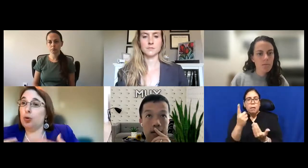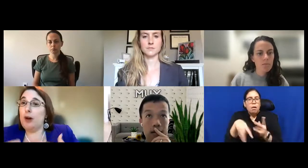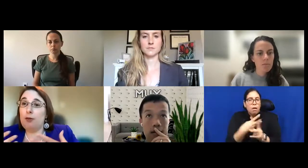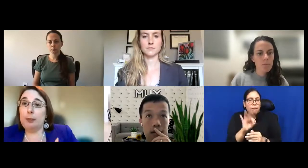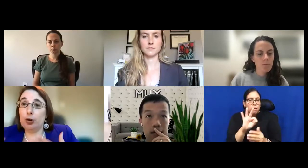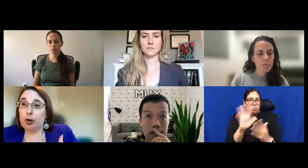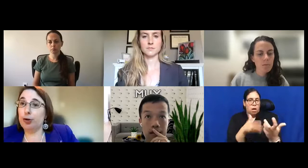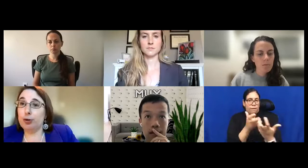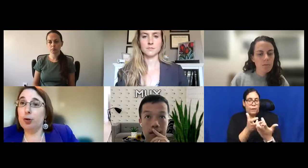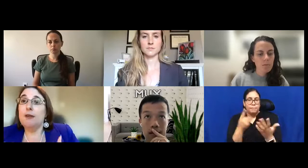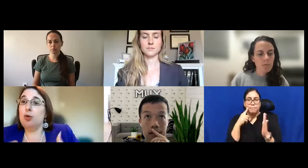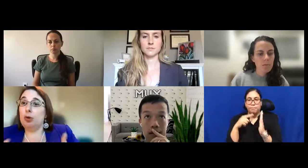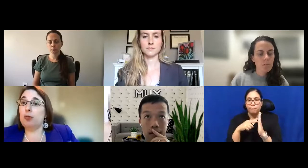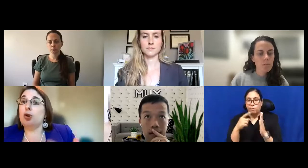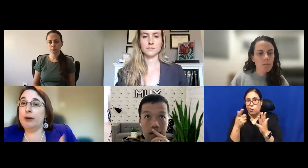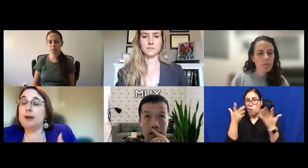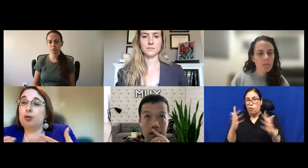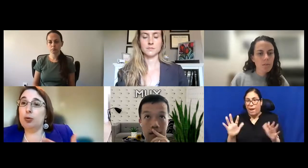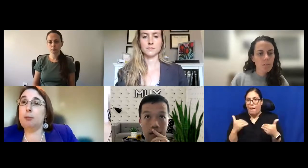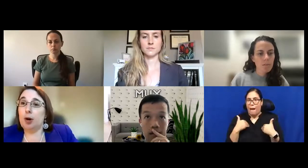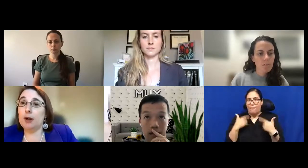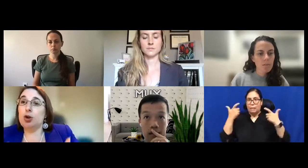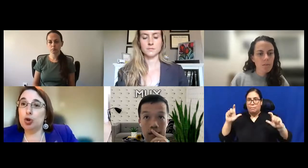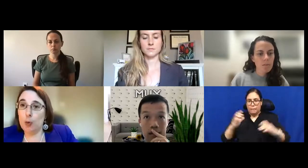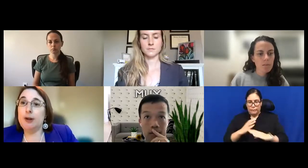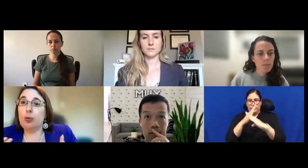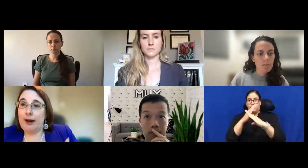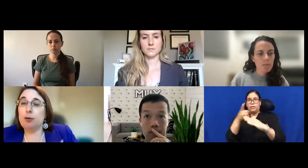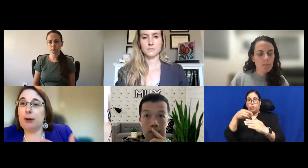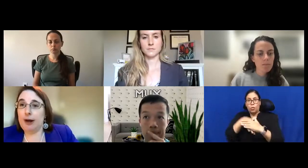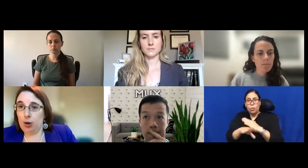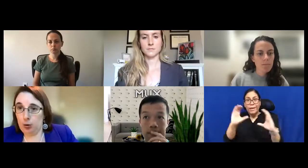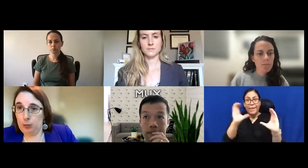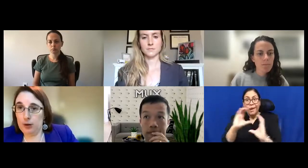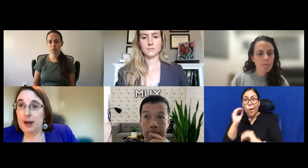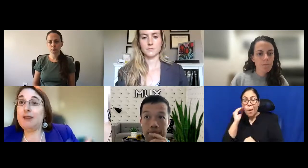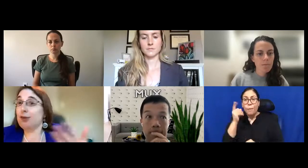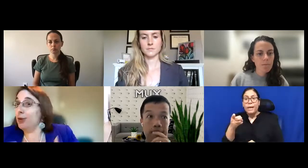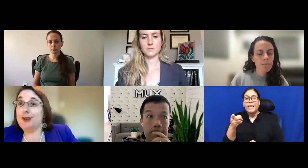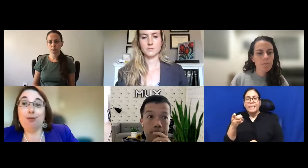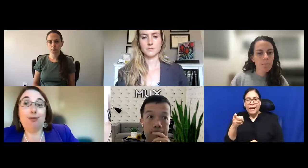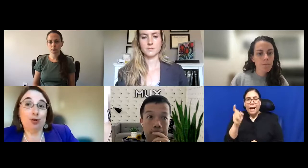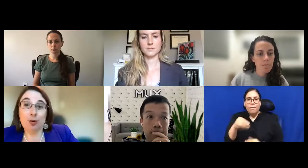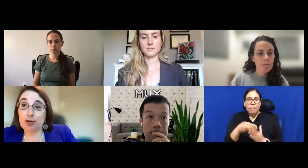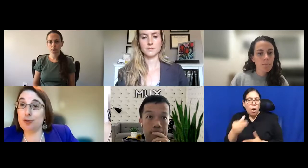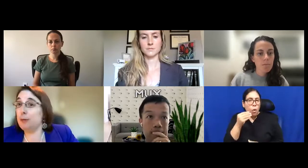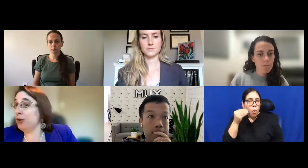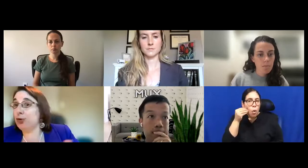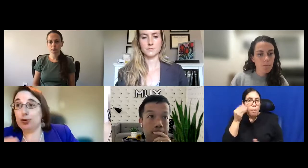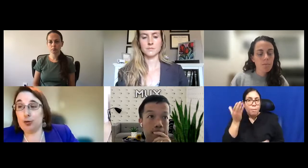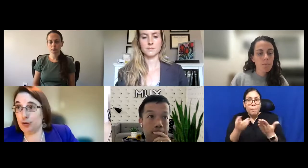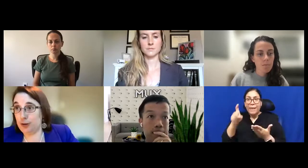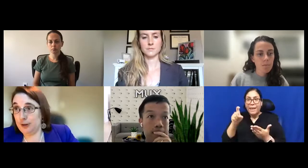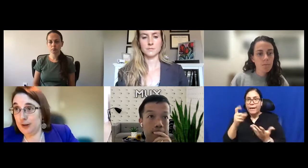So you have a big hurdle that you are going into a market knowing you have to buy a home that's going to need construction, some